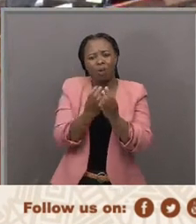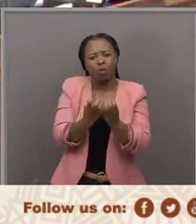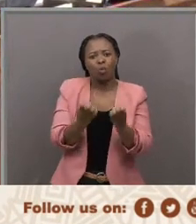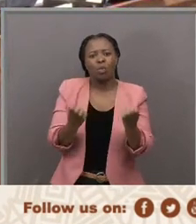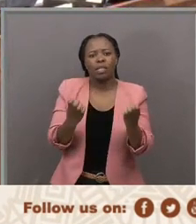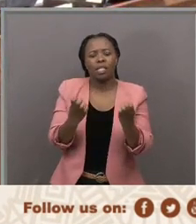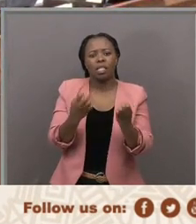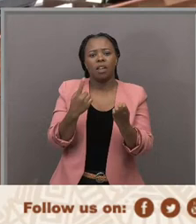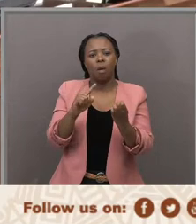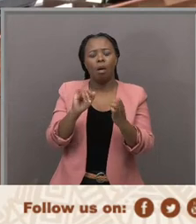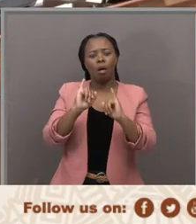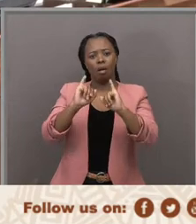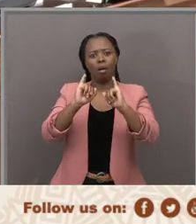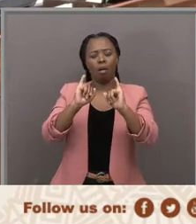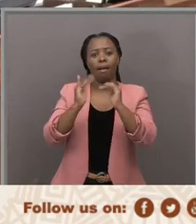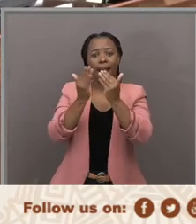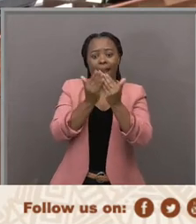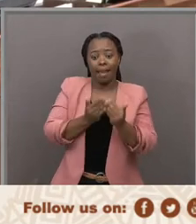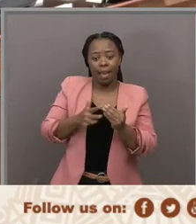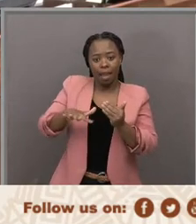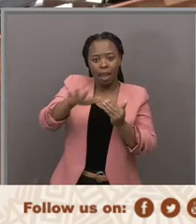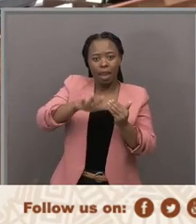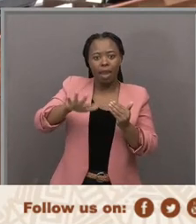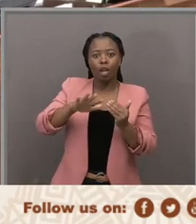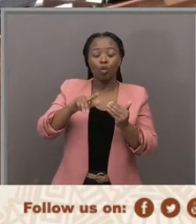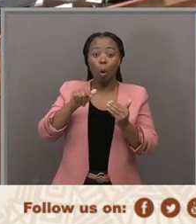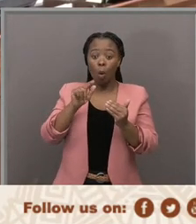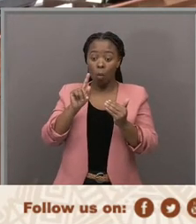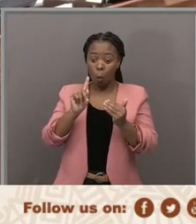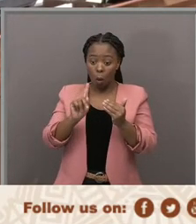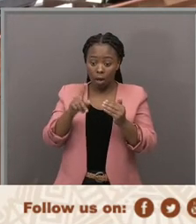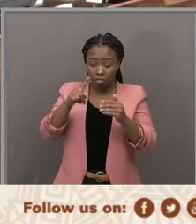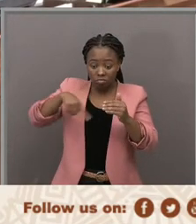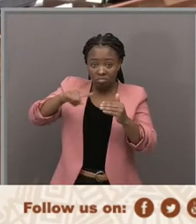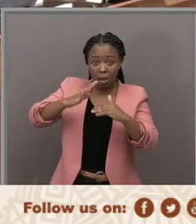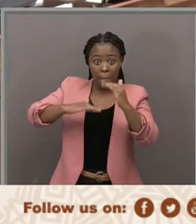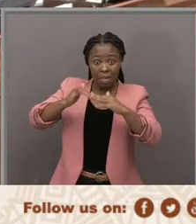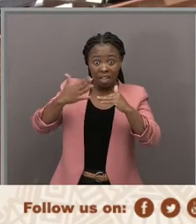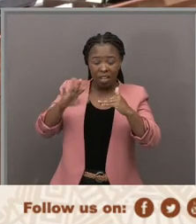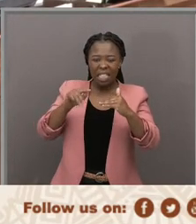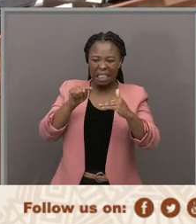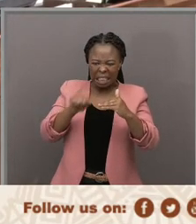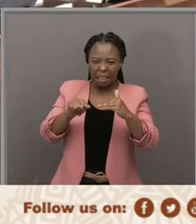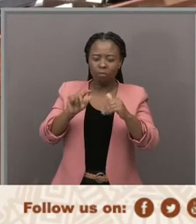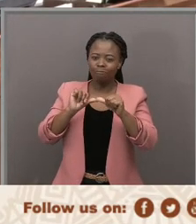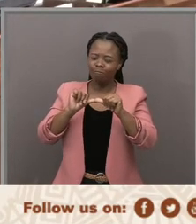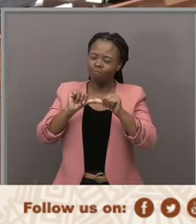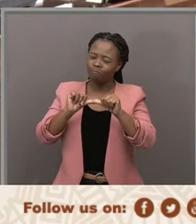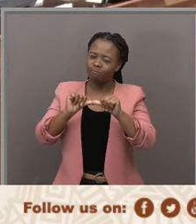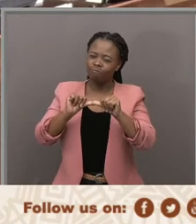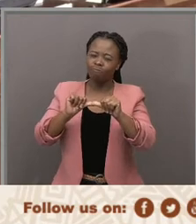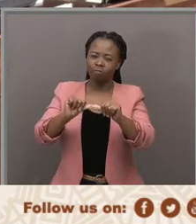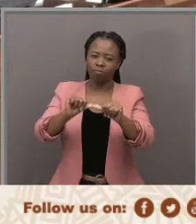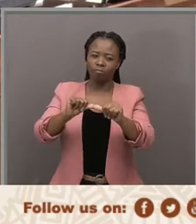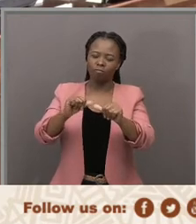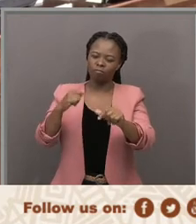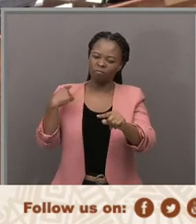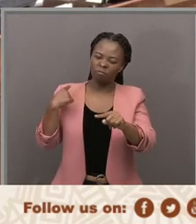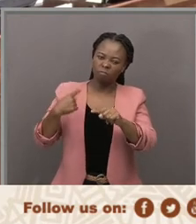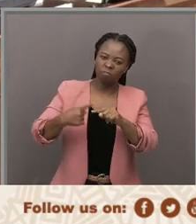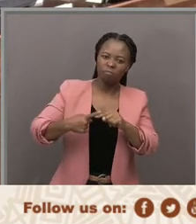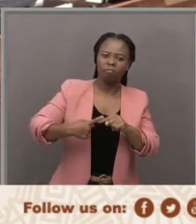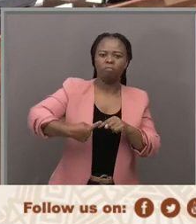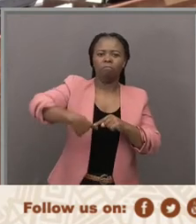facilities. You are saying the investment that we have made is something that will stand us in good stead as we face